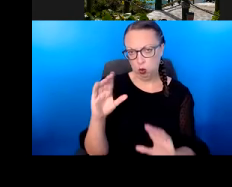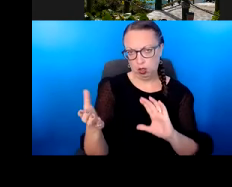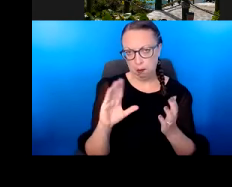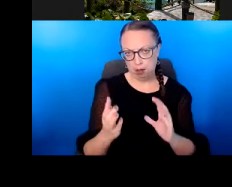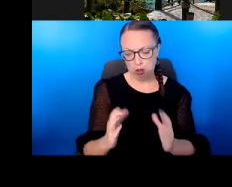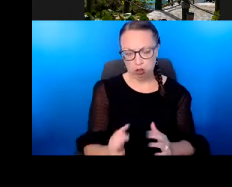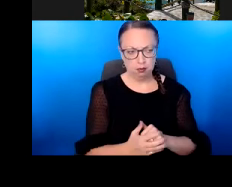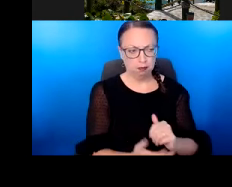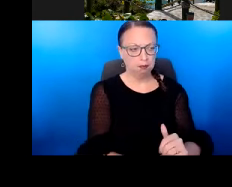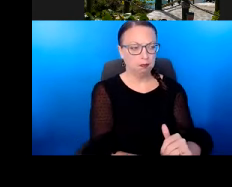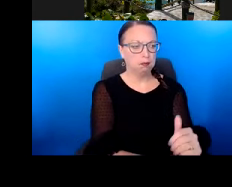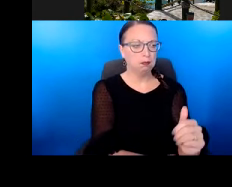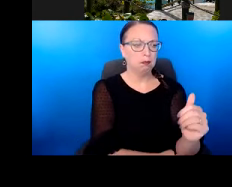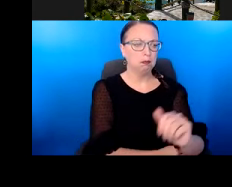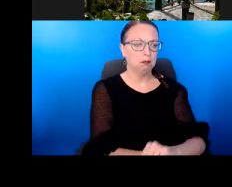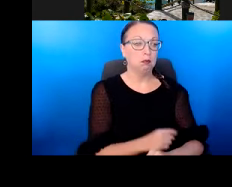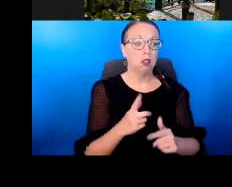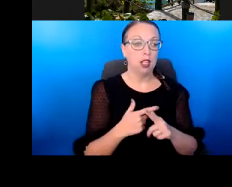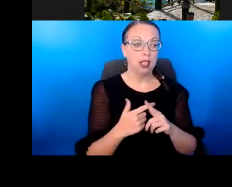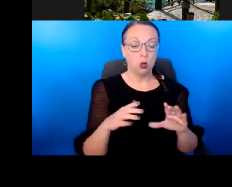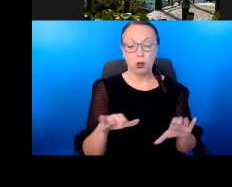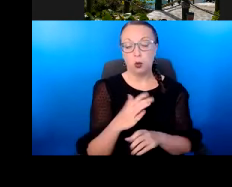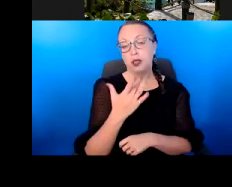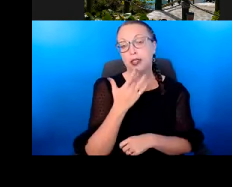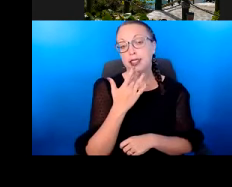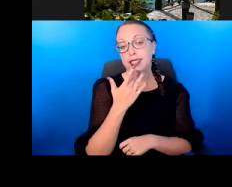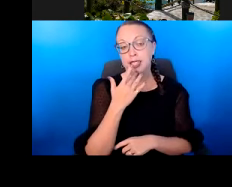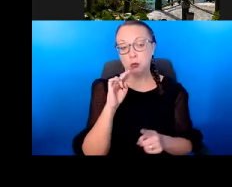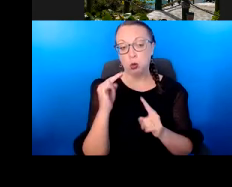purposes. And now we're doing the taste perception,